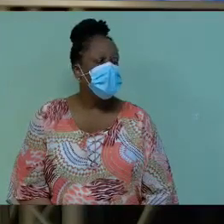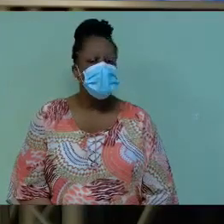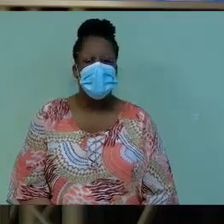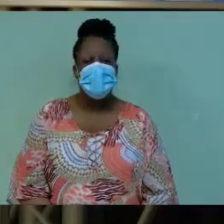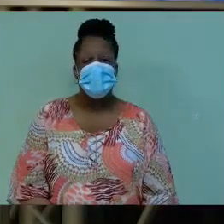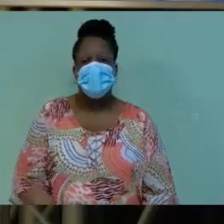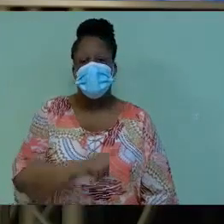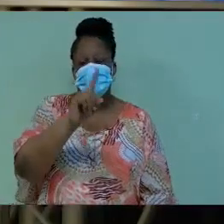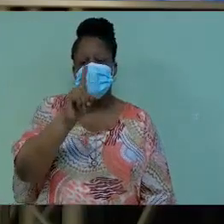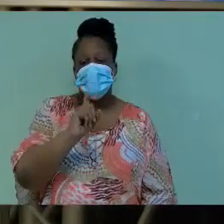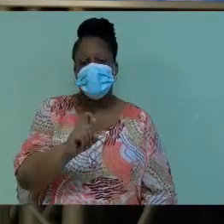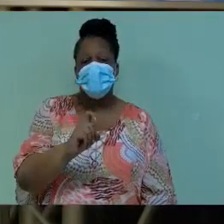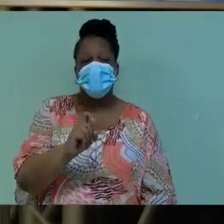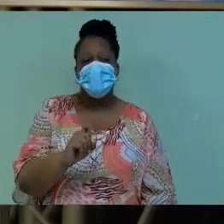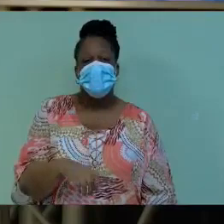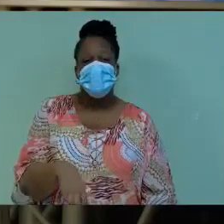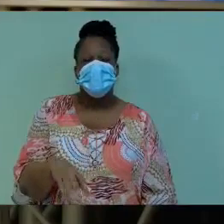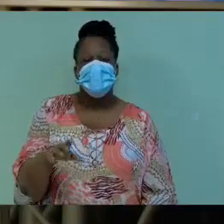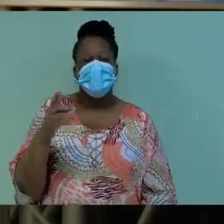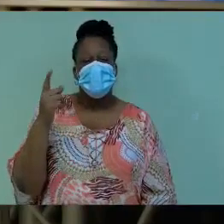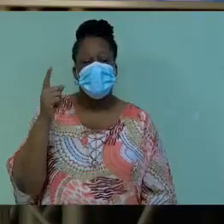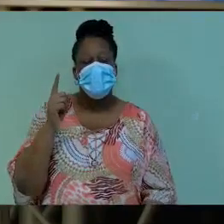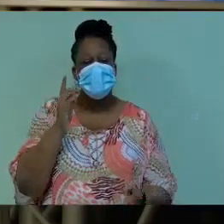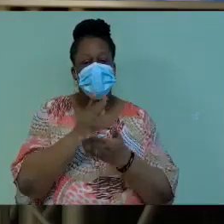some talk about the